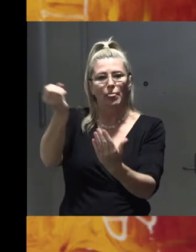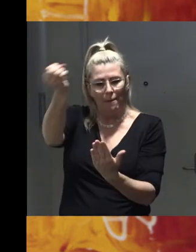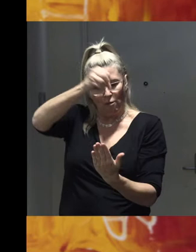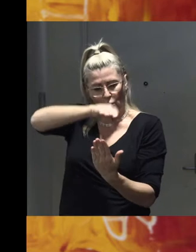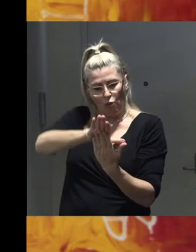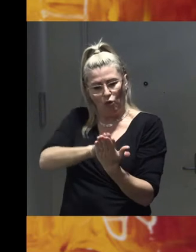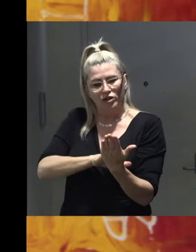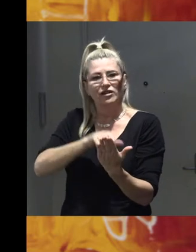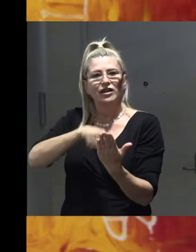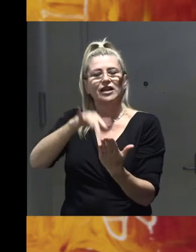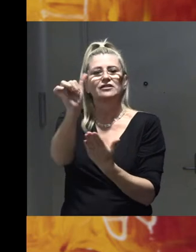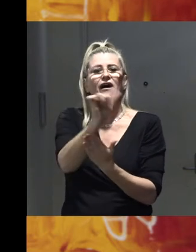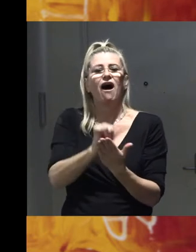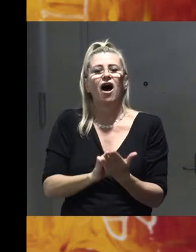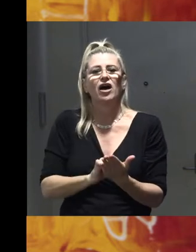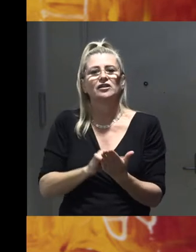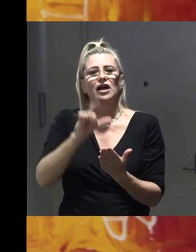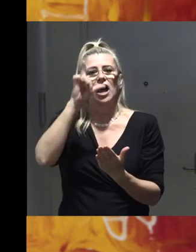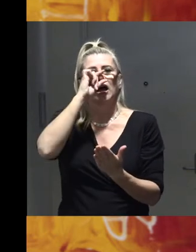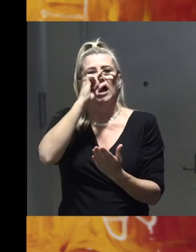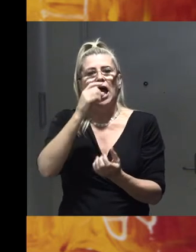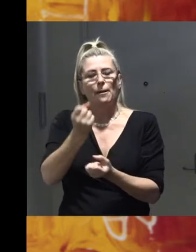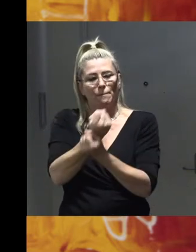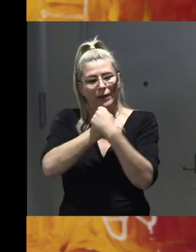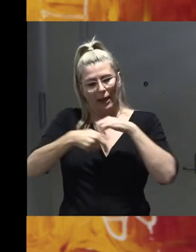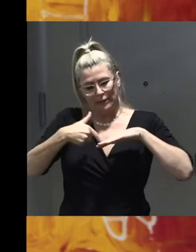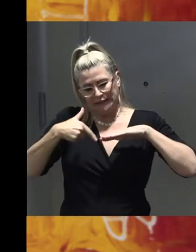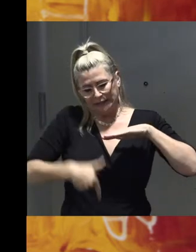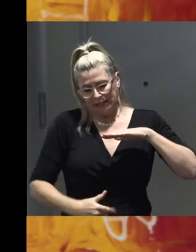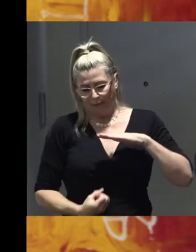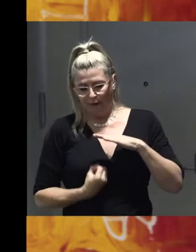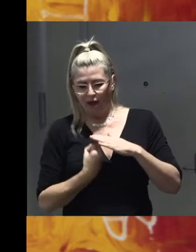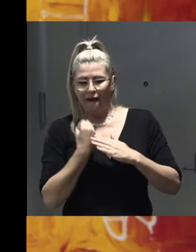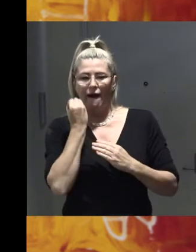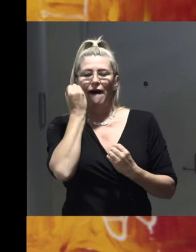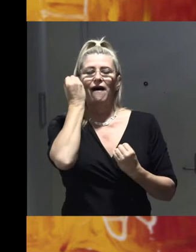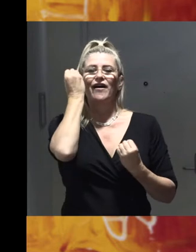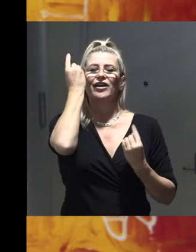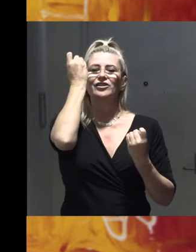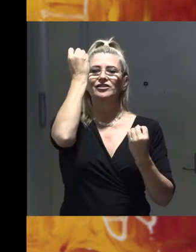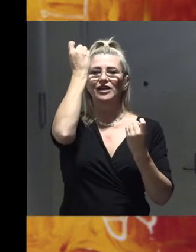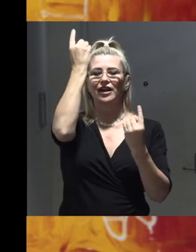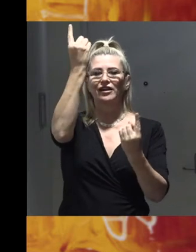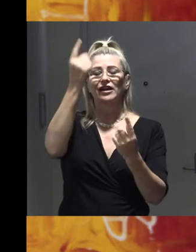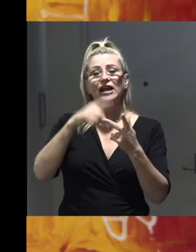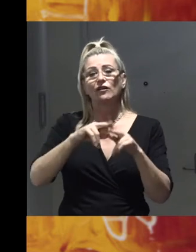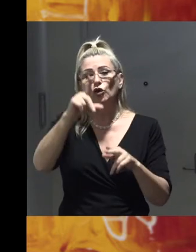has the potential to lead to deep personal transformation if one can navigate or overcome